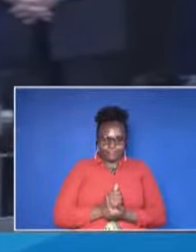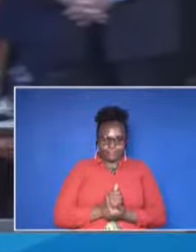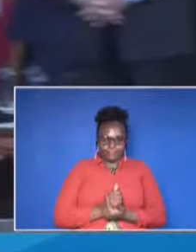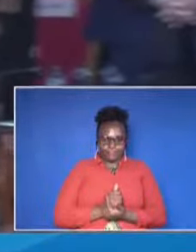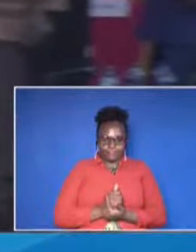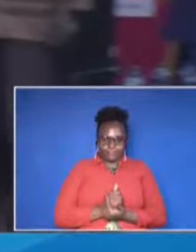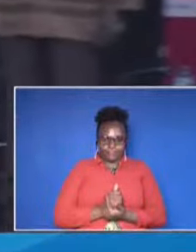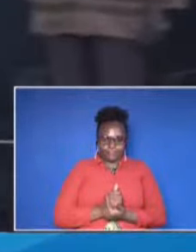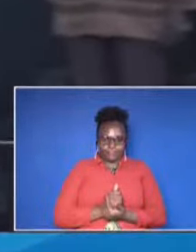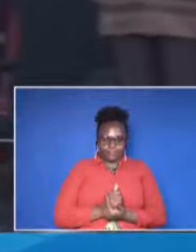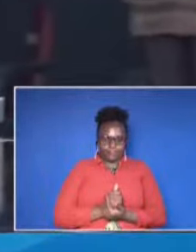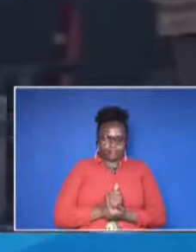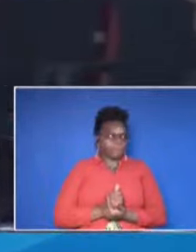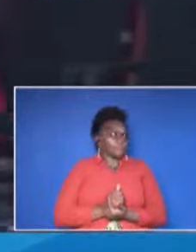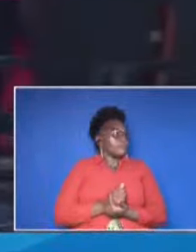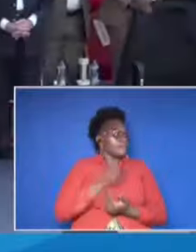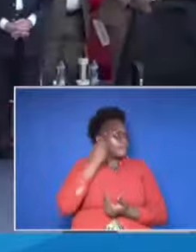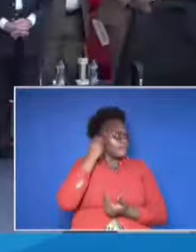name